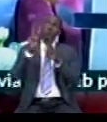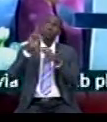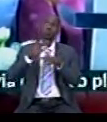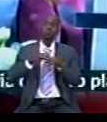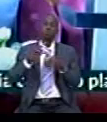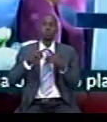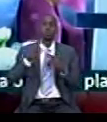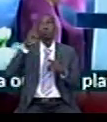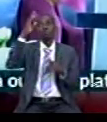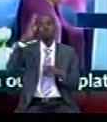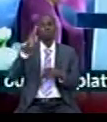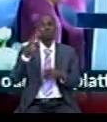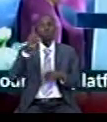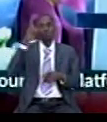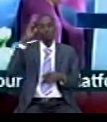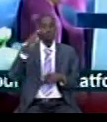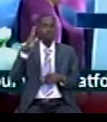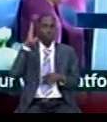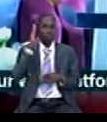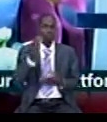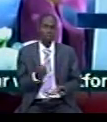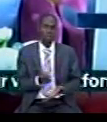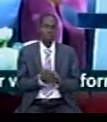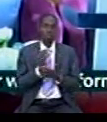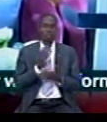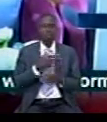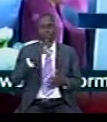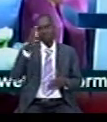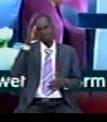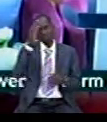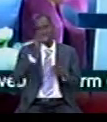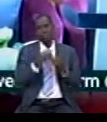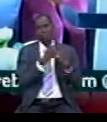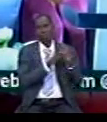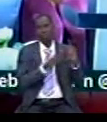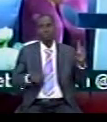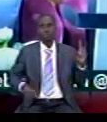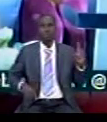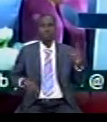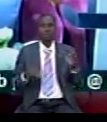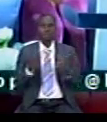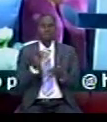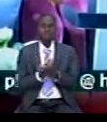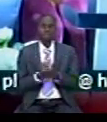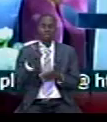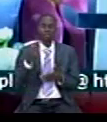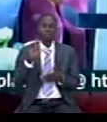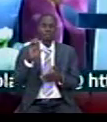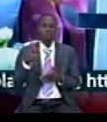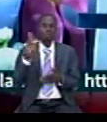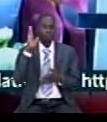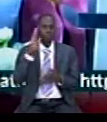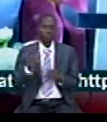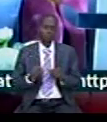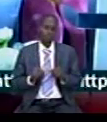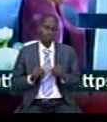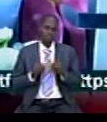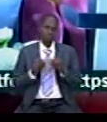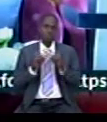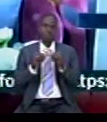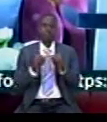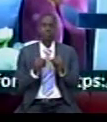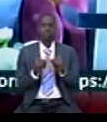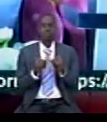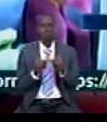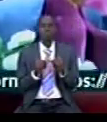help our WF Kumuyi. Let GCK continue. Let it continue. It will not stop.